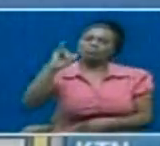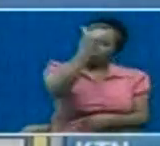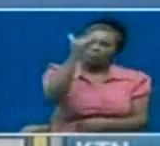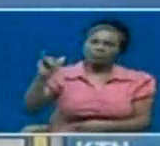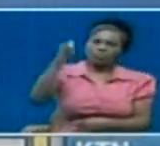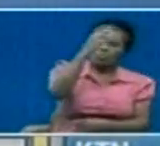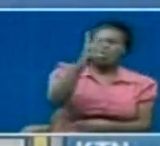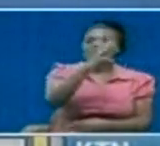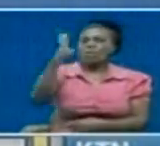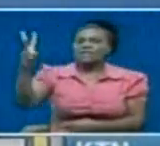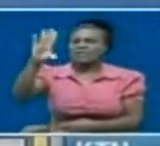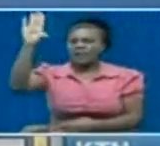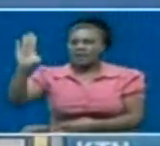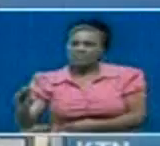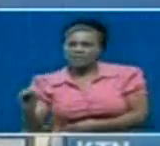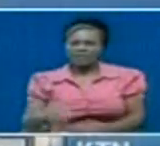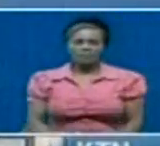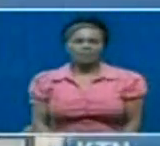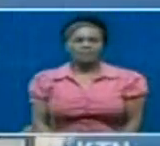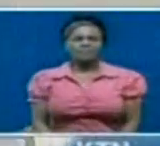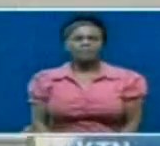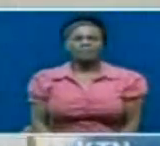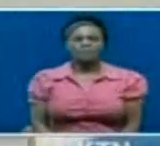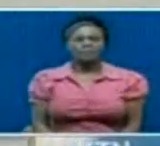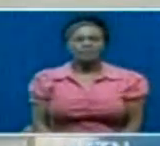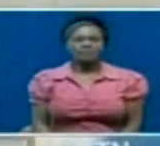Ian Wafula has the details.